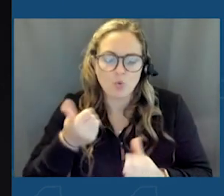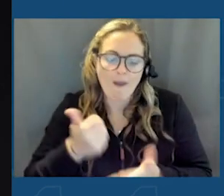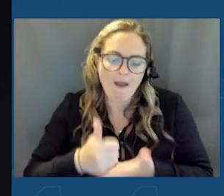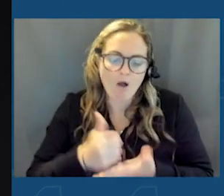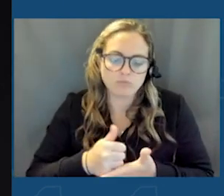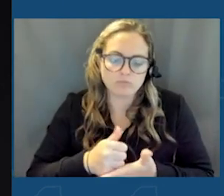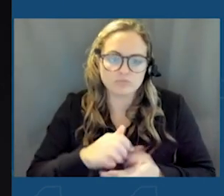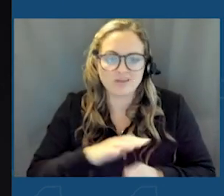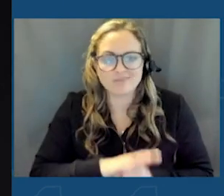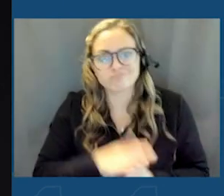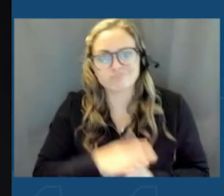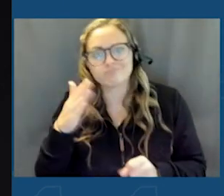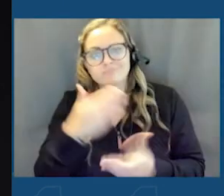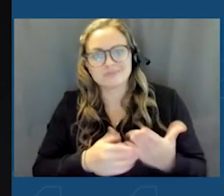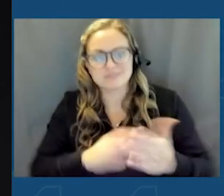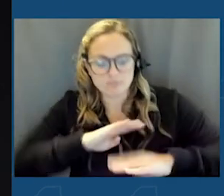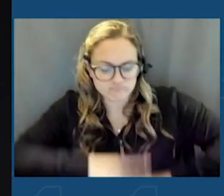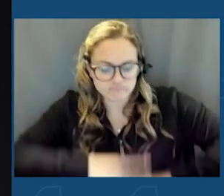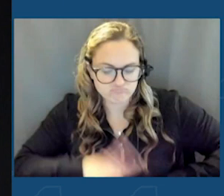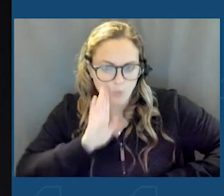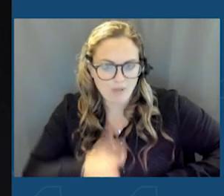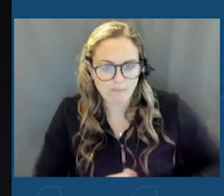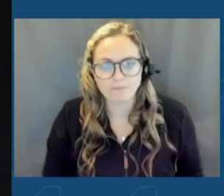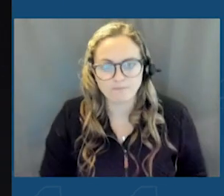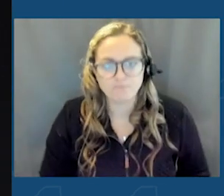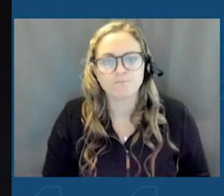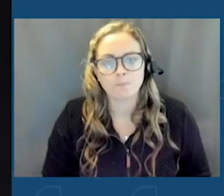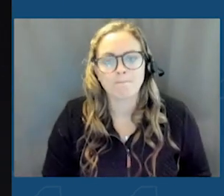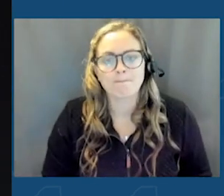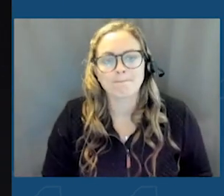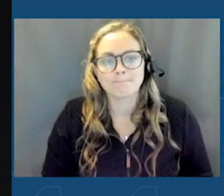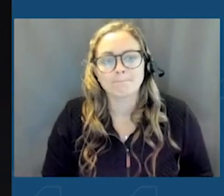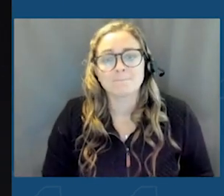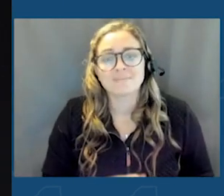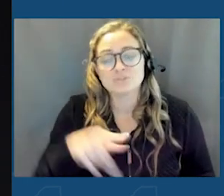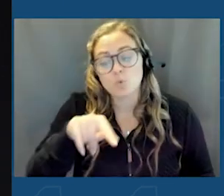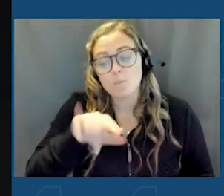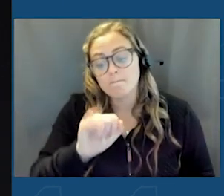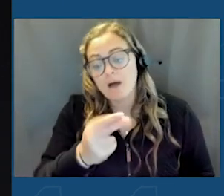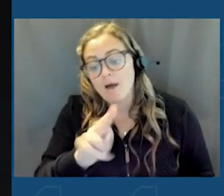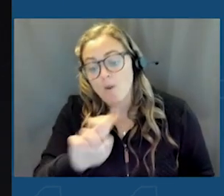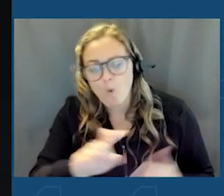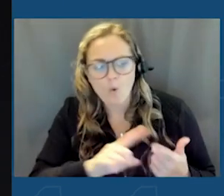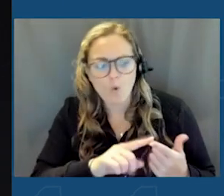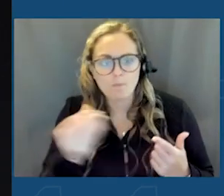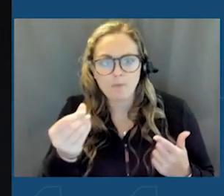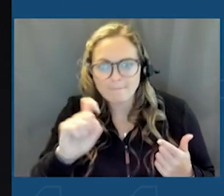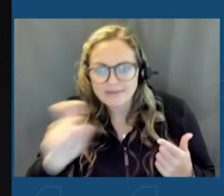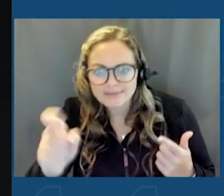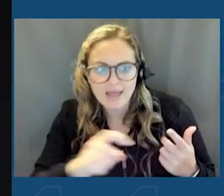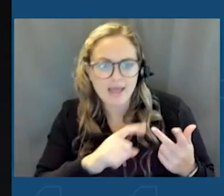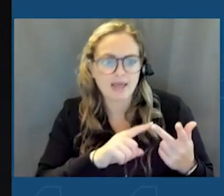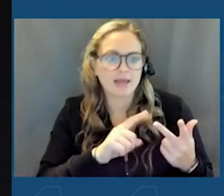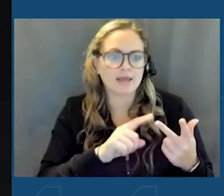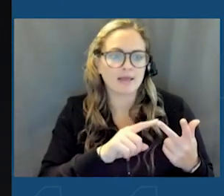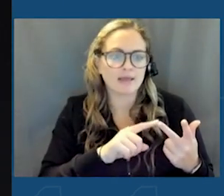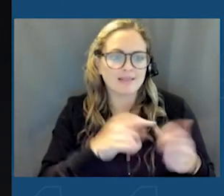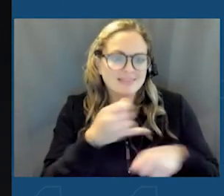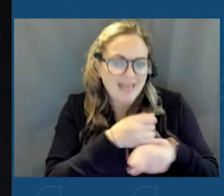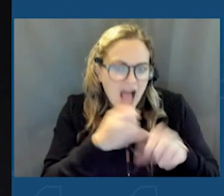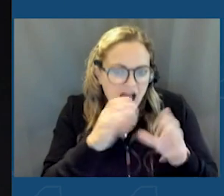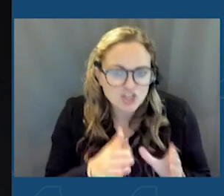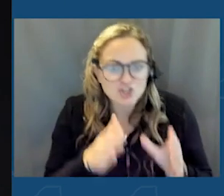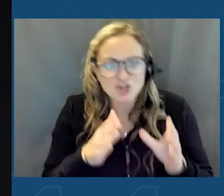to raise taxes. So we'll make sure we keep working on that. So we talk about potholes, we talk about property taxes. When it's season time, we talk about the Islanders. I know what we talk about